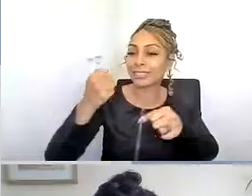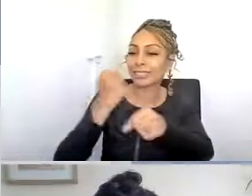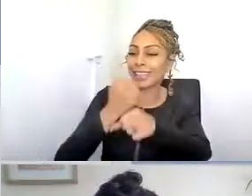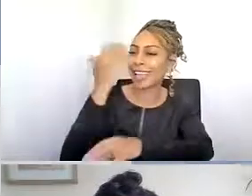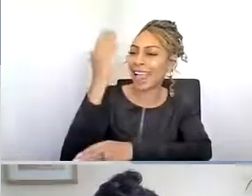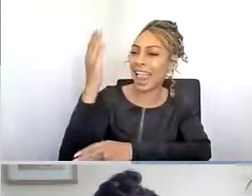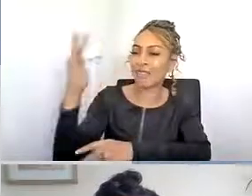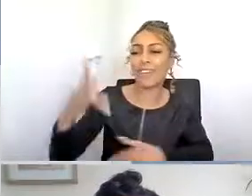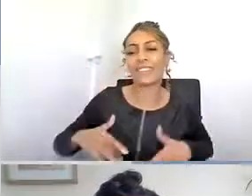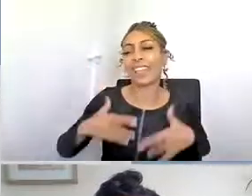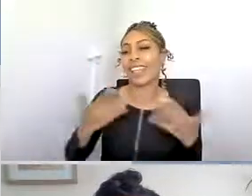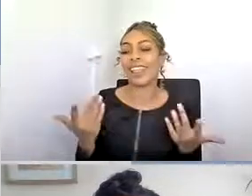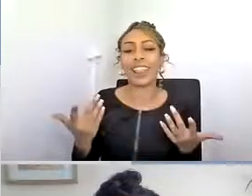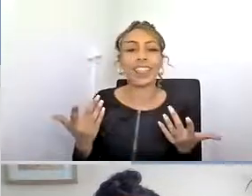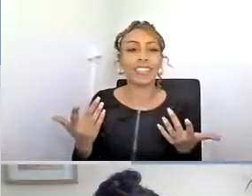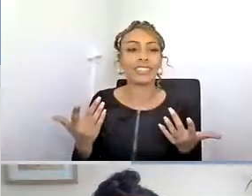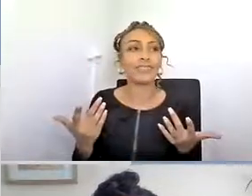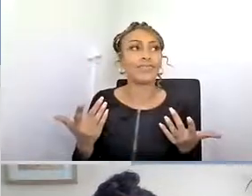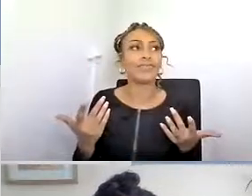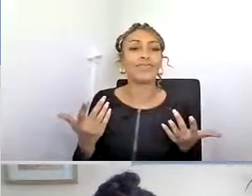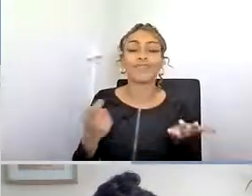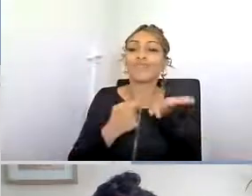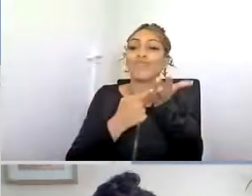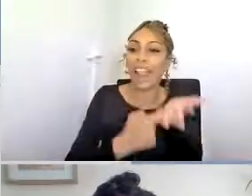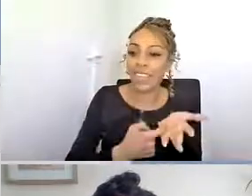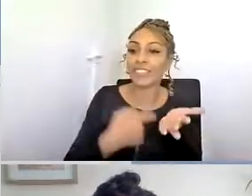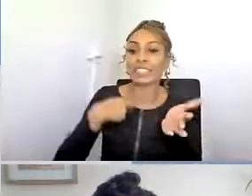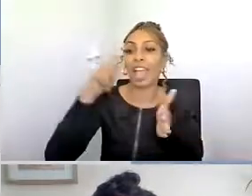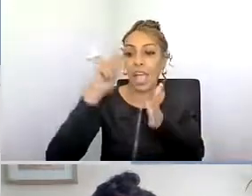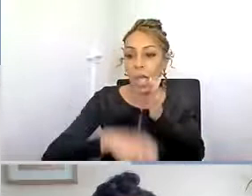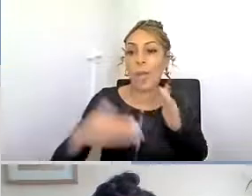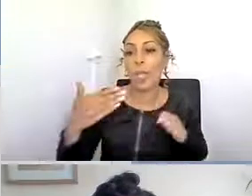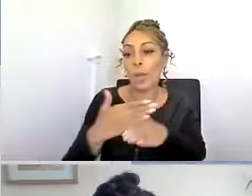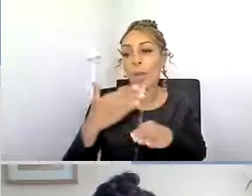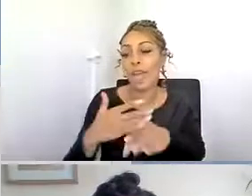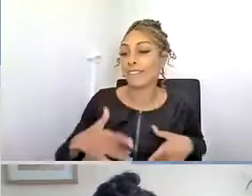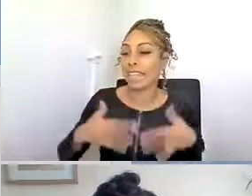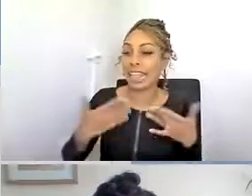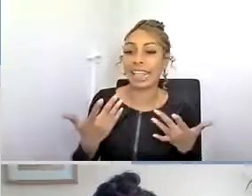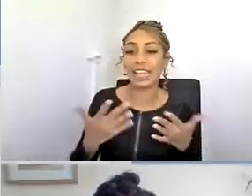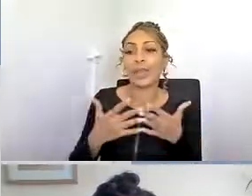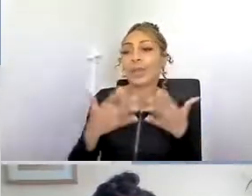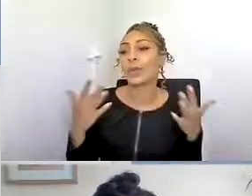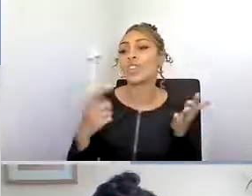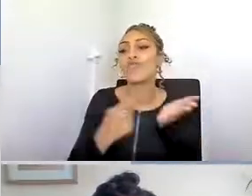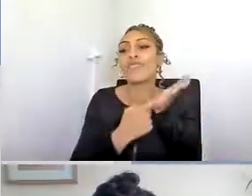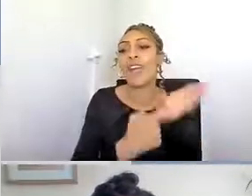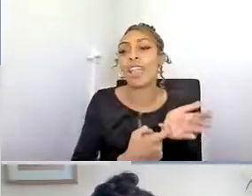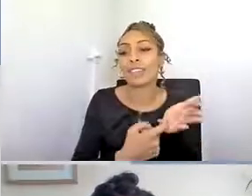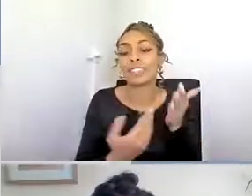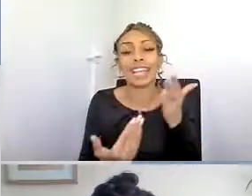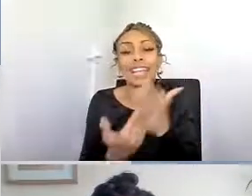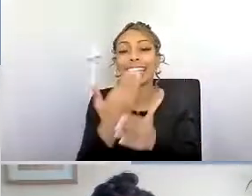feel very relevant to acquire this work. And I also felt that it has huge relevance for a